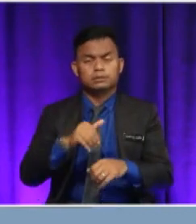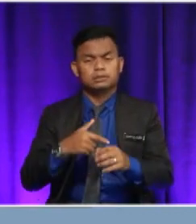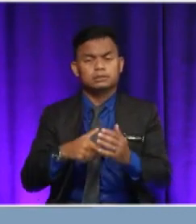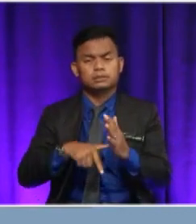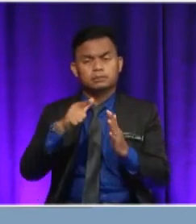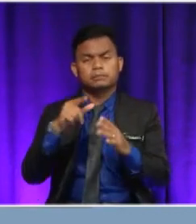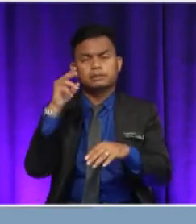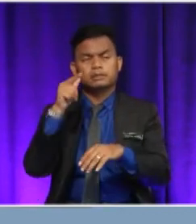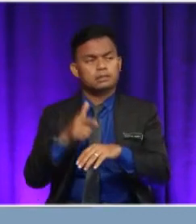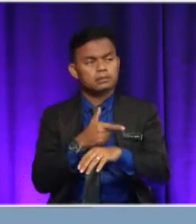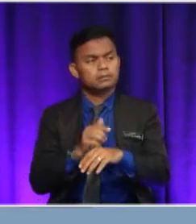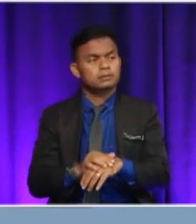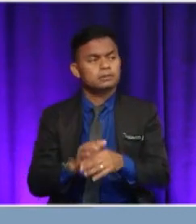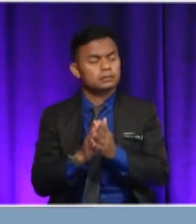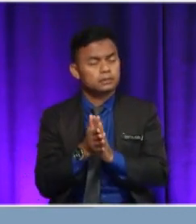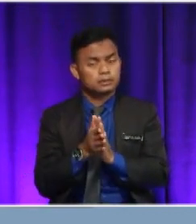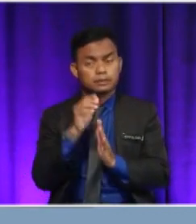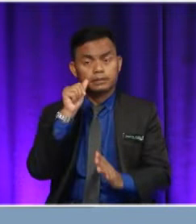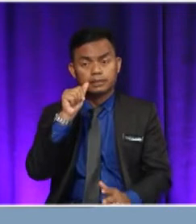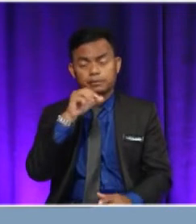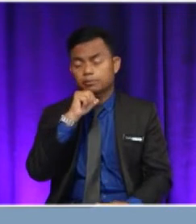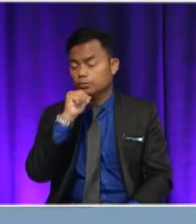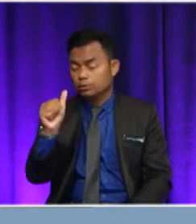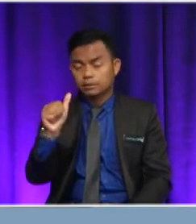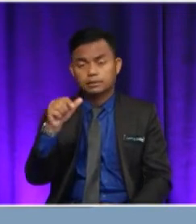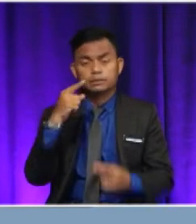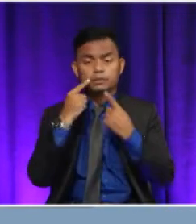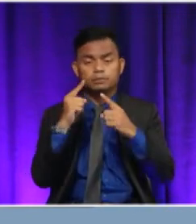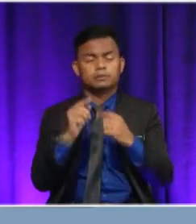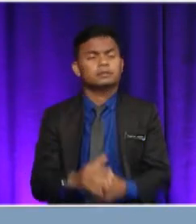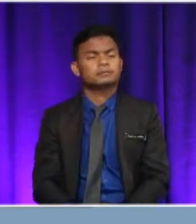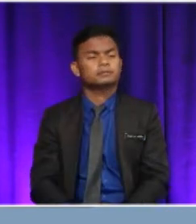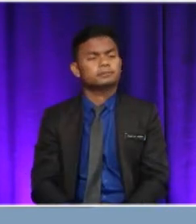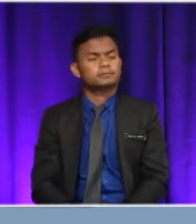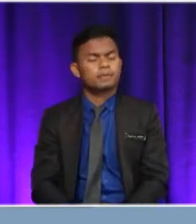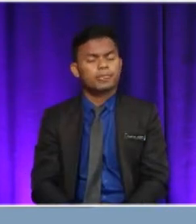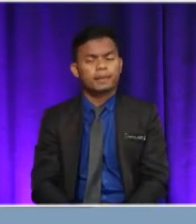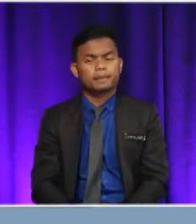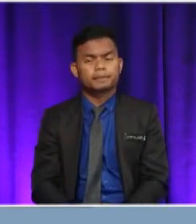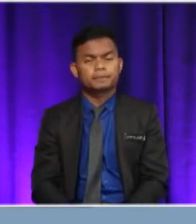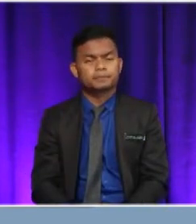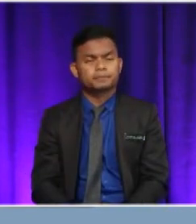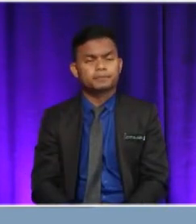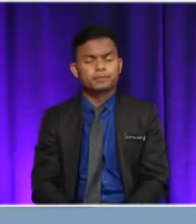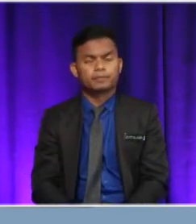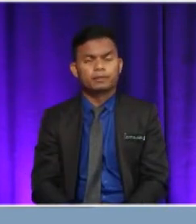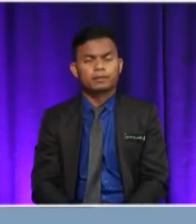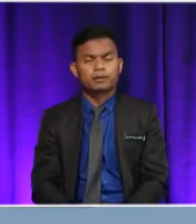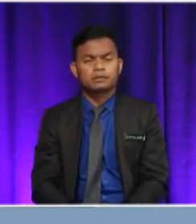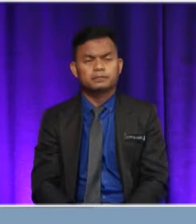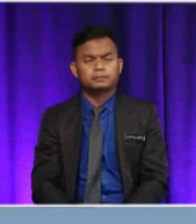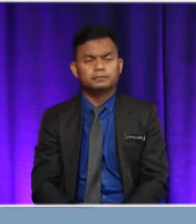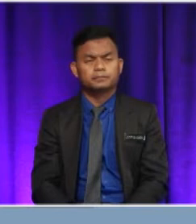So A is not the answer of the question. Yes, A is not the answer because the question is